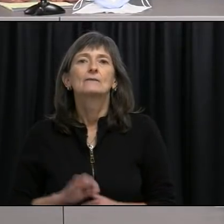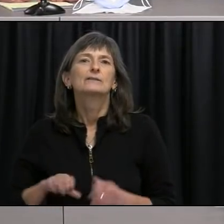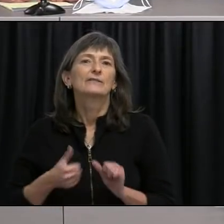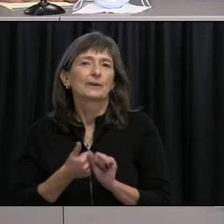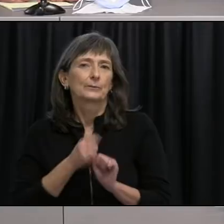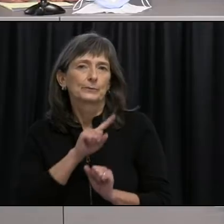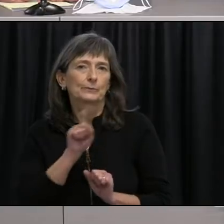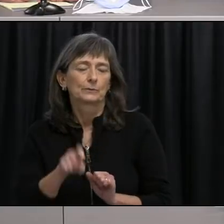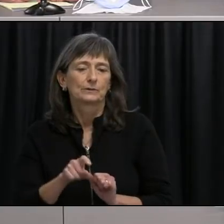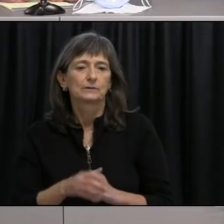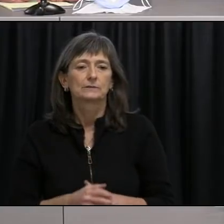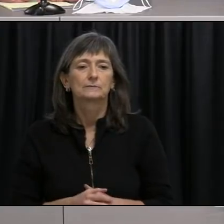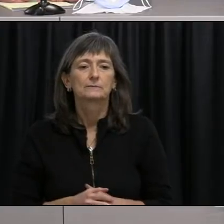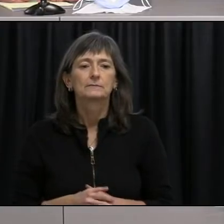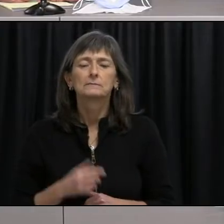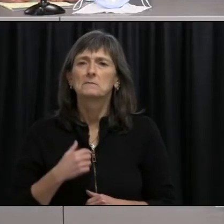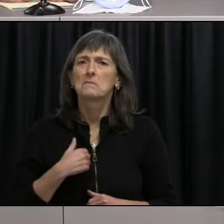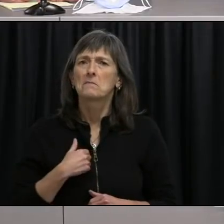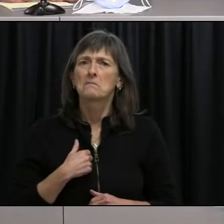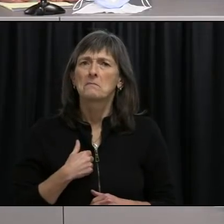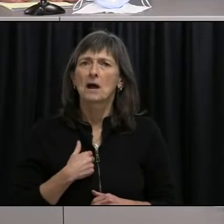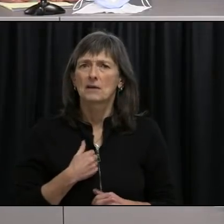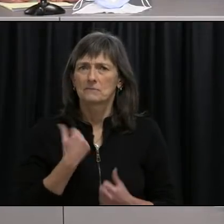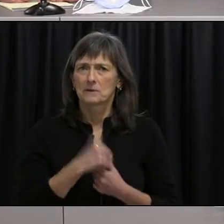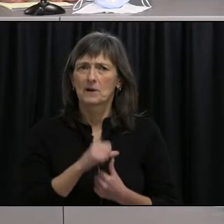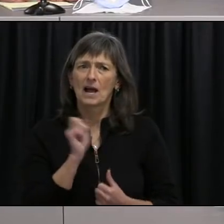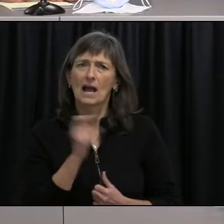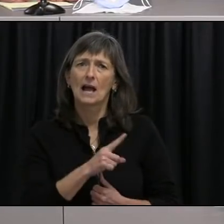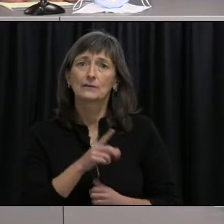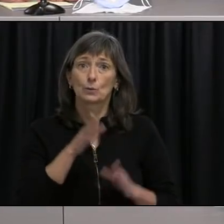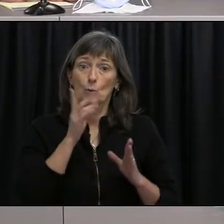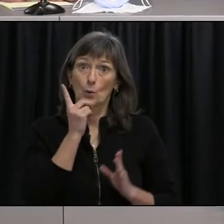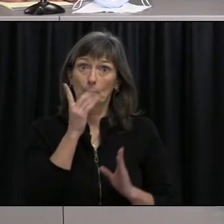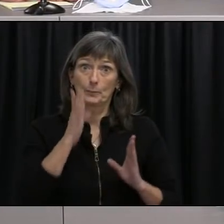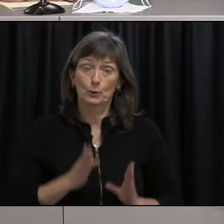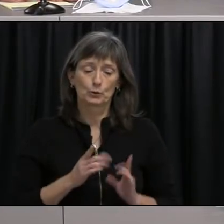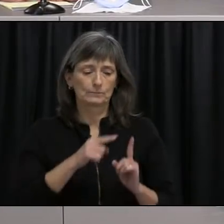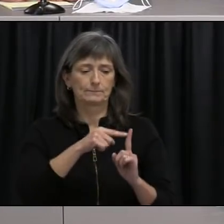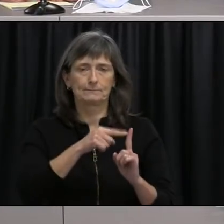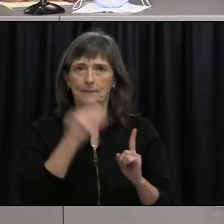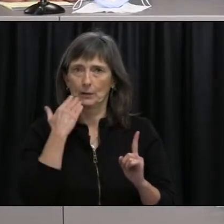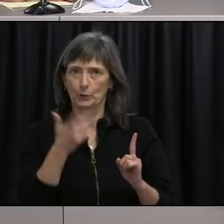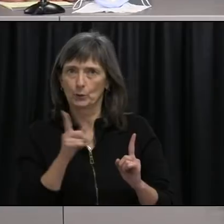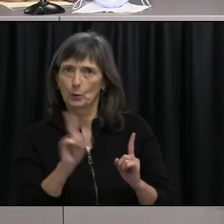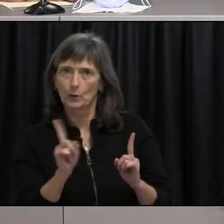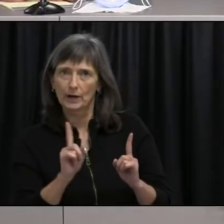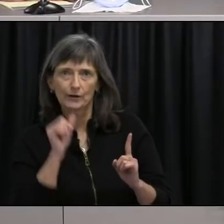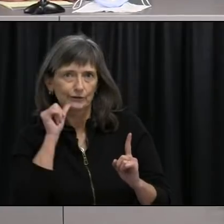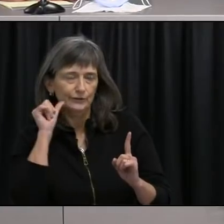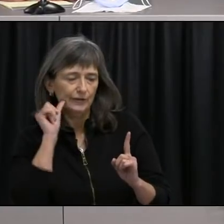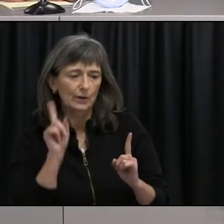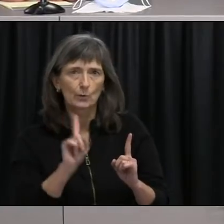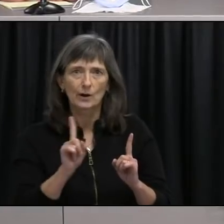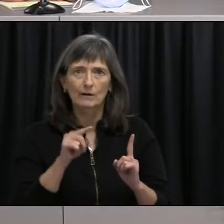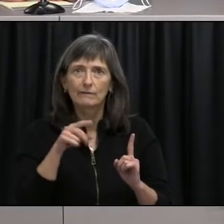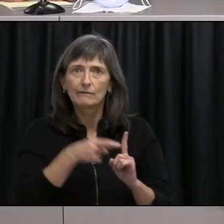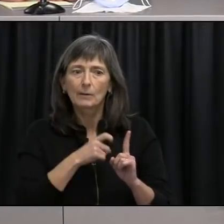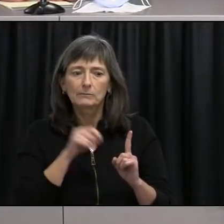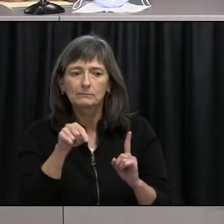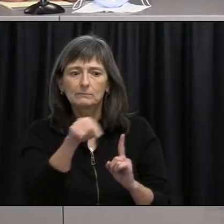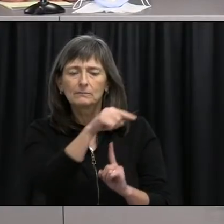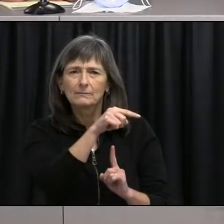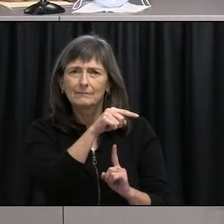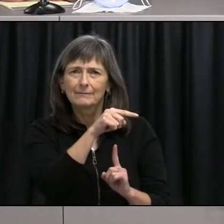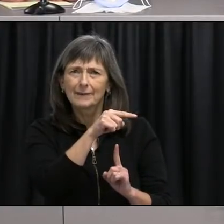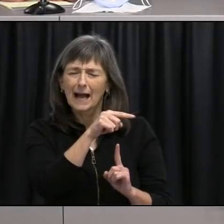asked about the person who we didn't know the source of the virus for as of yesterday, I think I heard